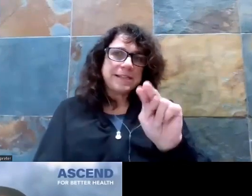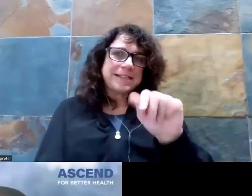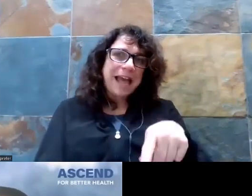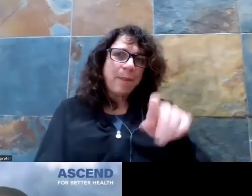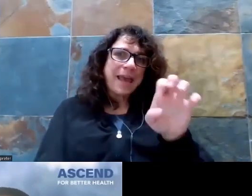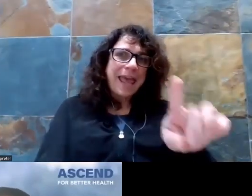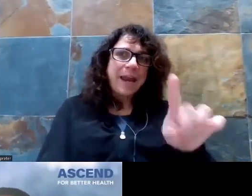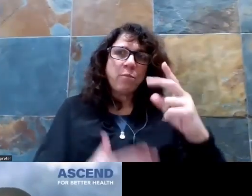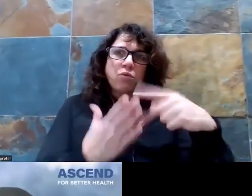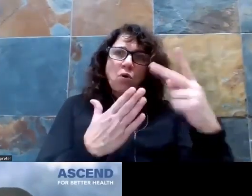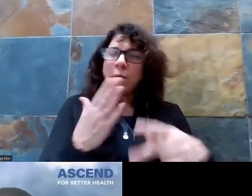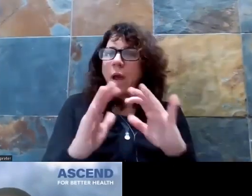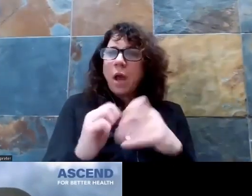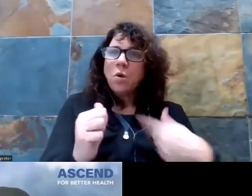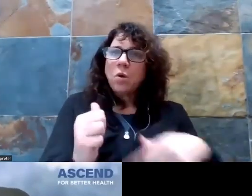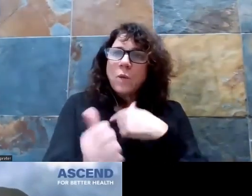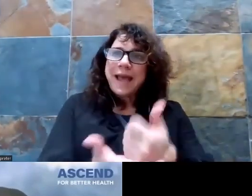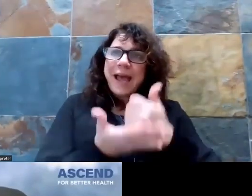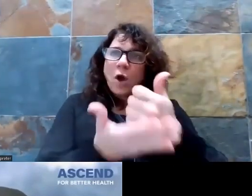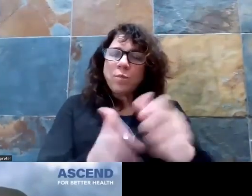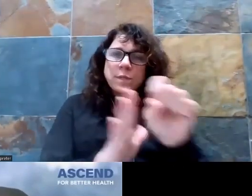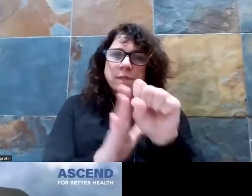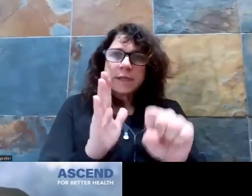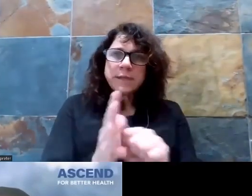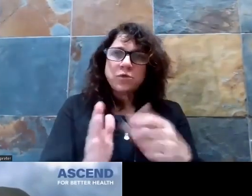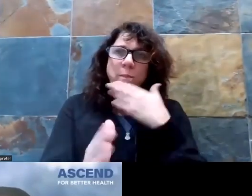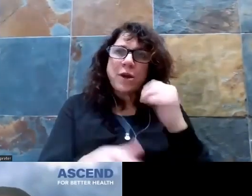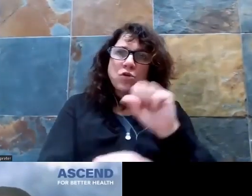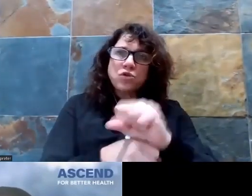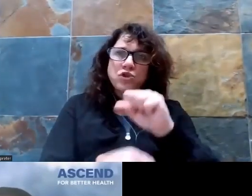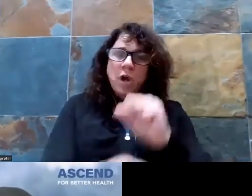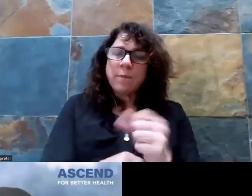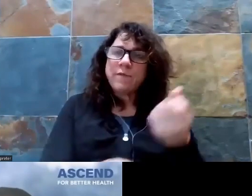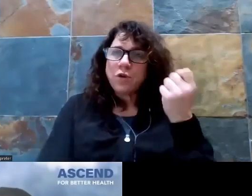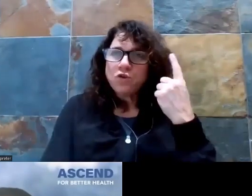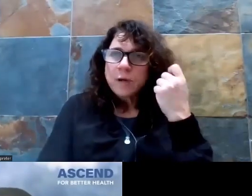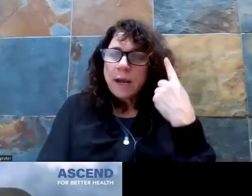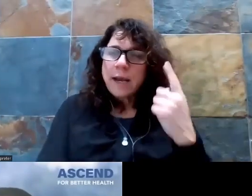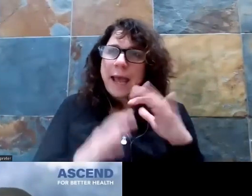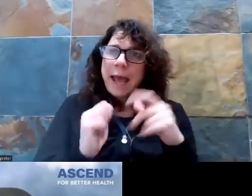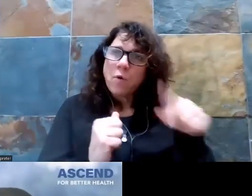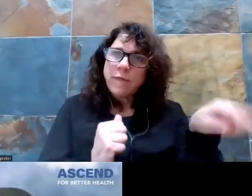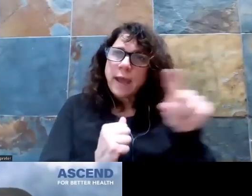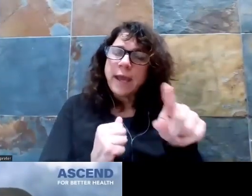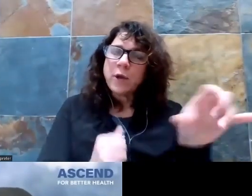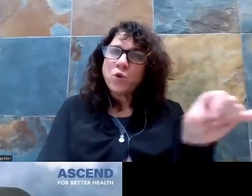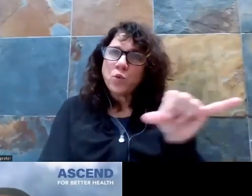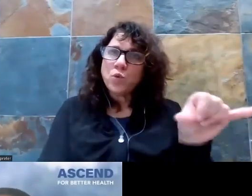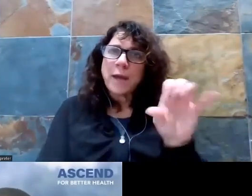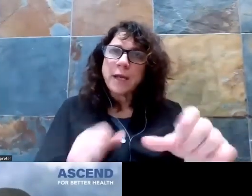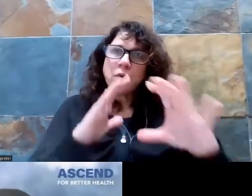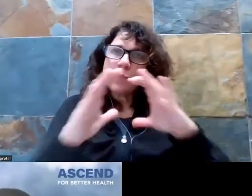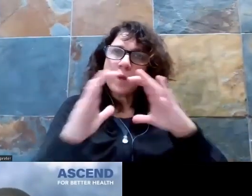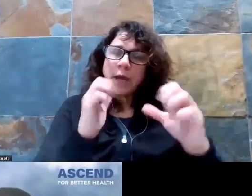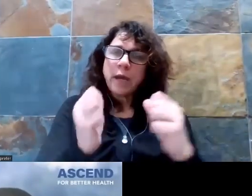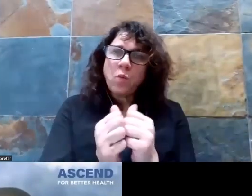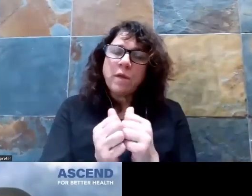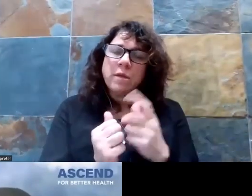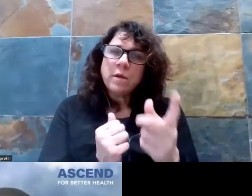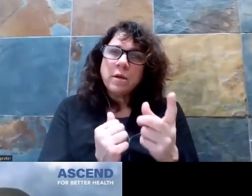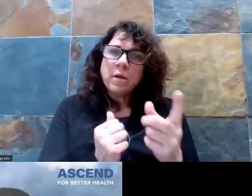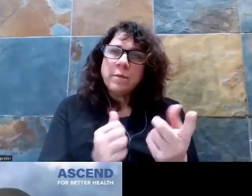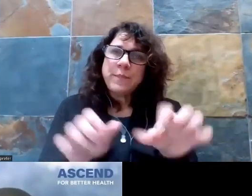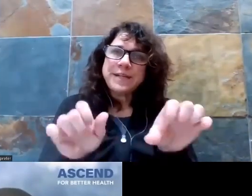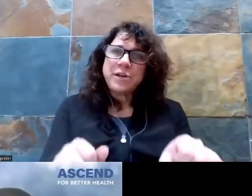for example. How can we help states do a better job of understanding how they too can communicate with